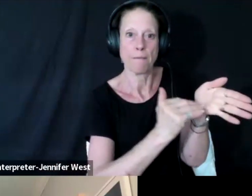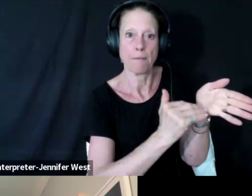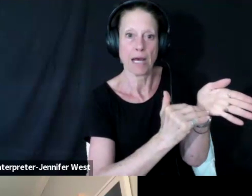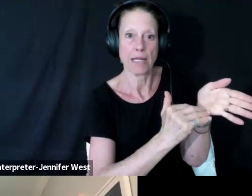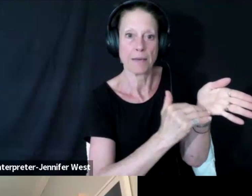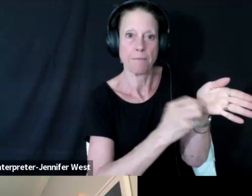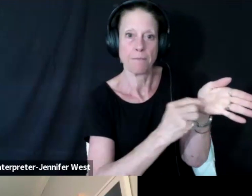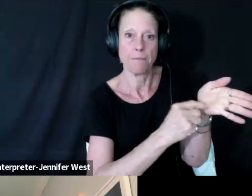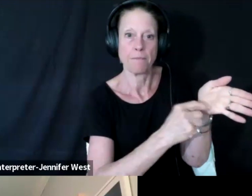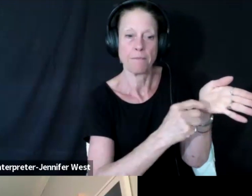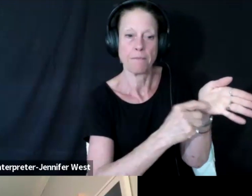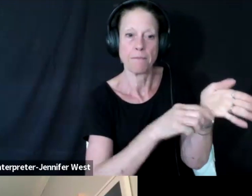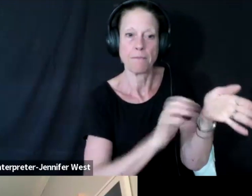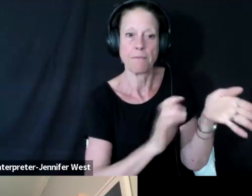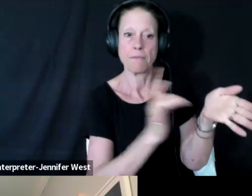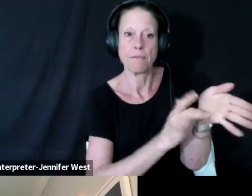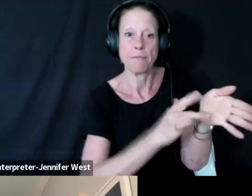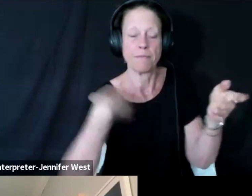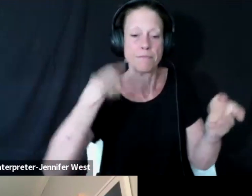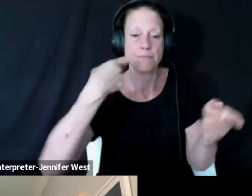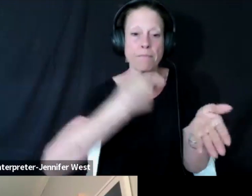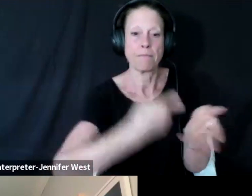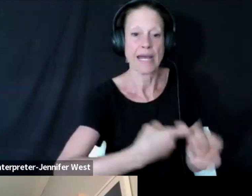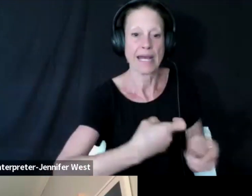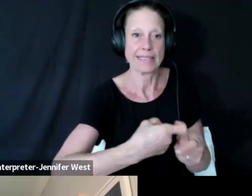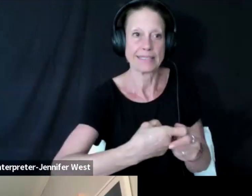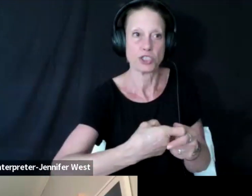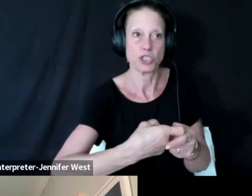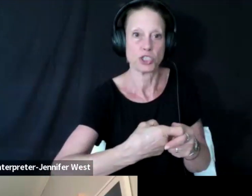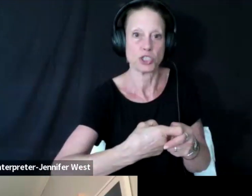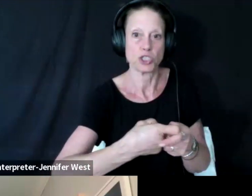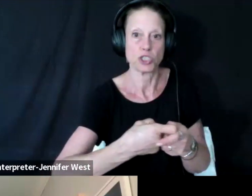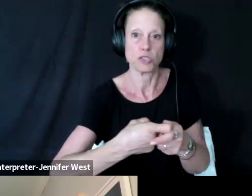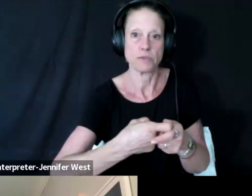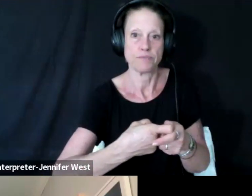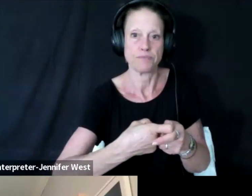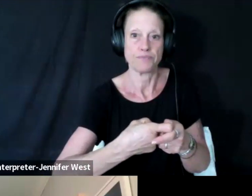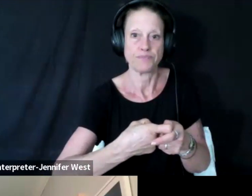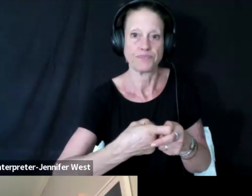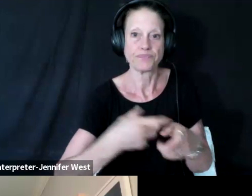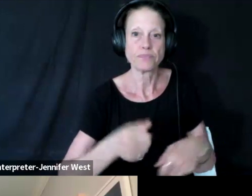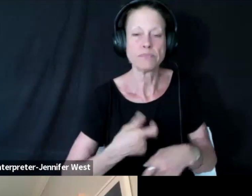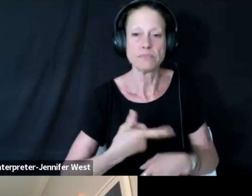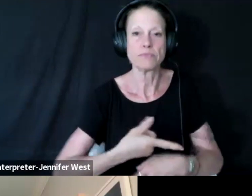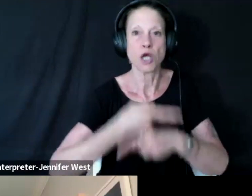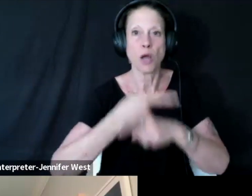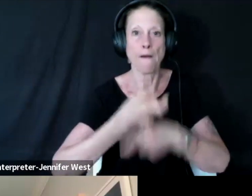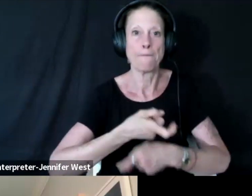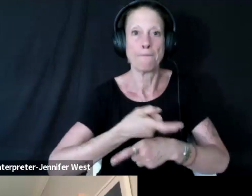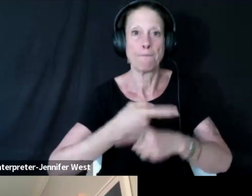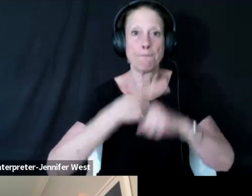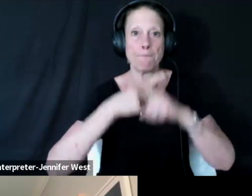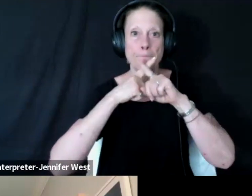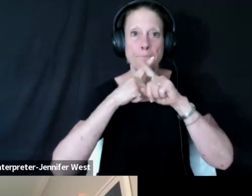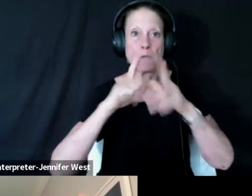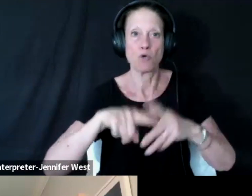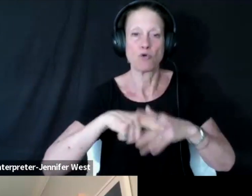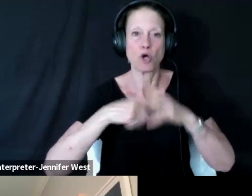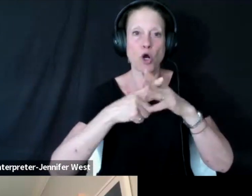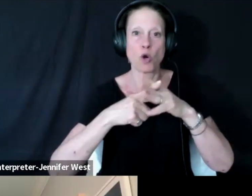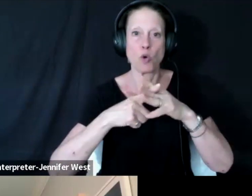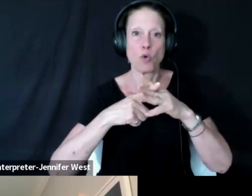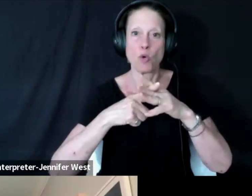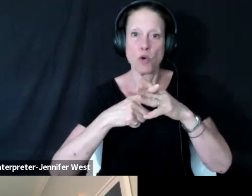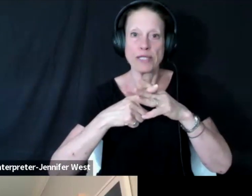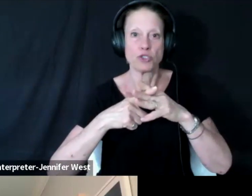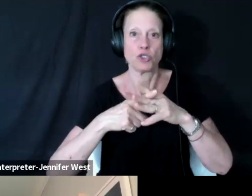select Spanish for the Spanish interpretation. Mute original audio if you only want to hear one